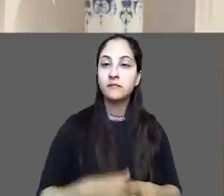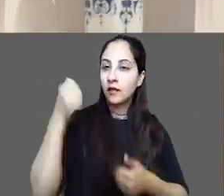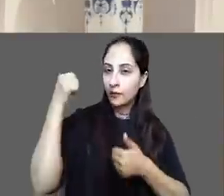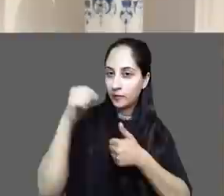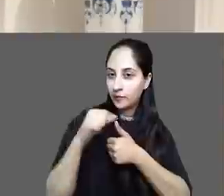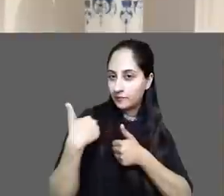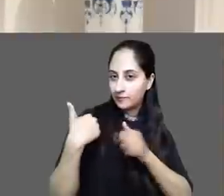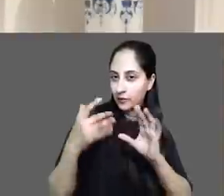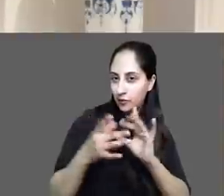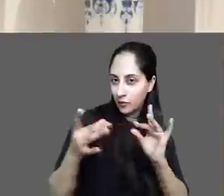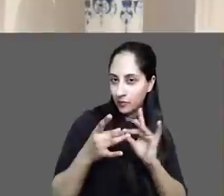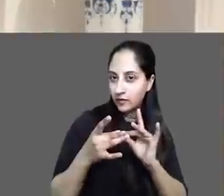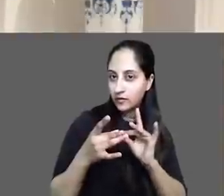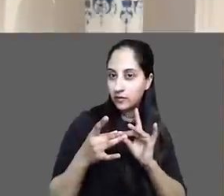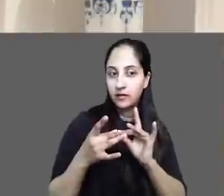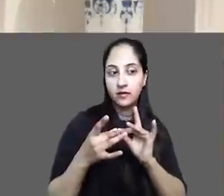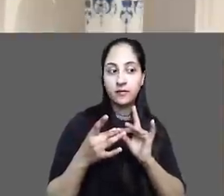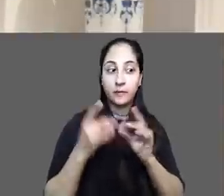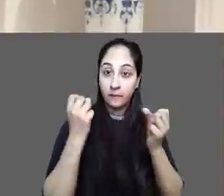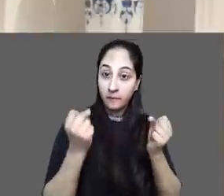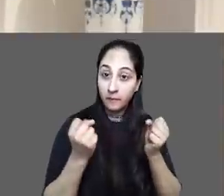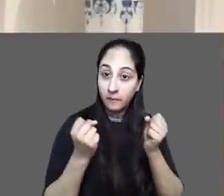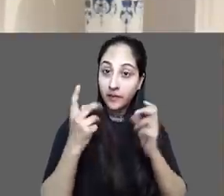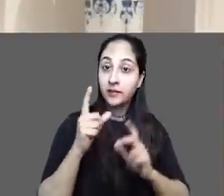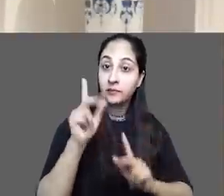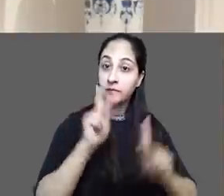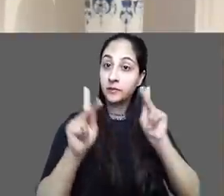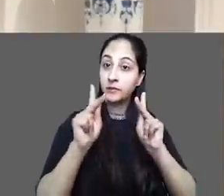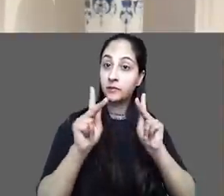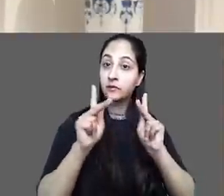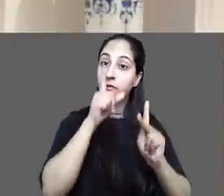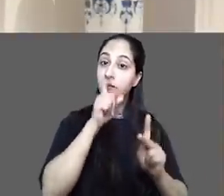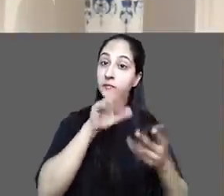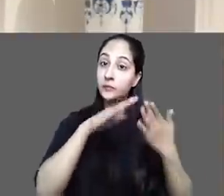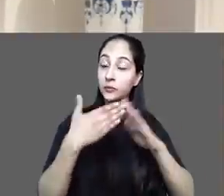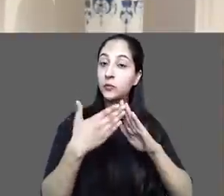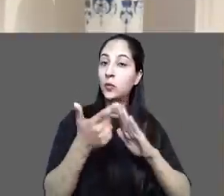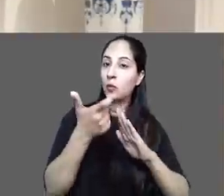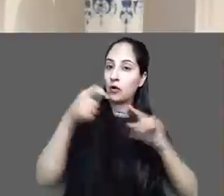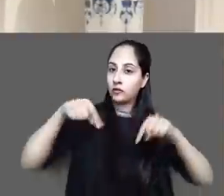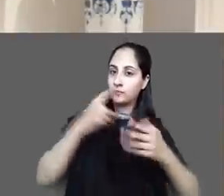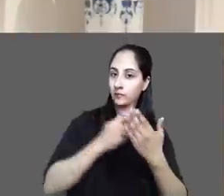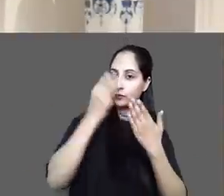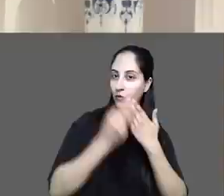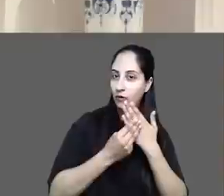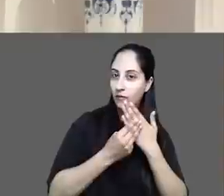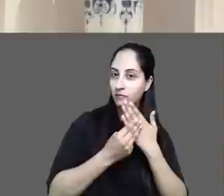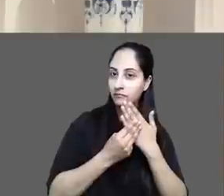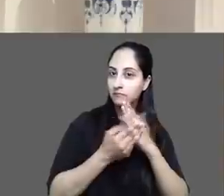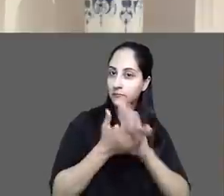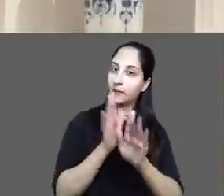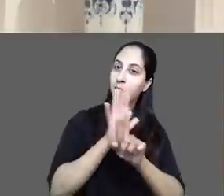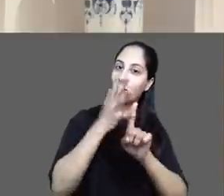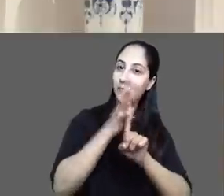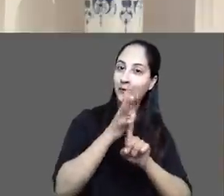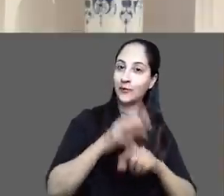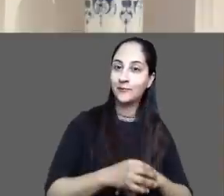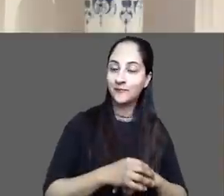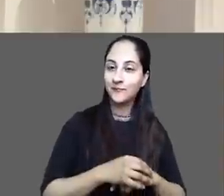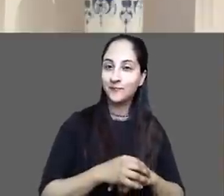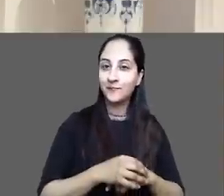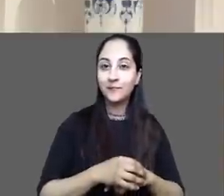mind in particular. We wanted to be available for the Jamaat. We wanted the Jamaat to know that the Jamaati